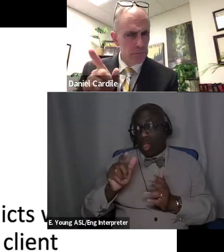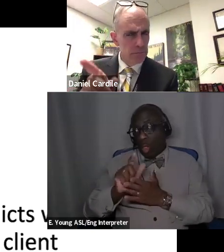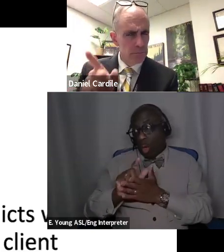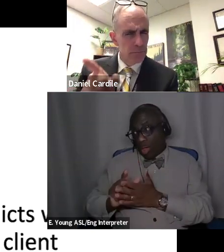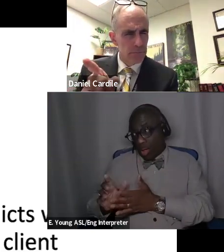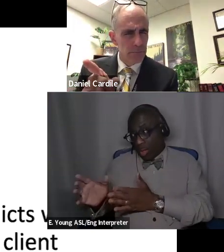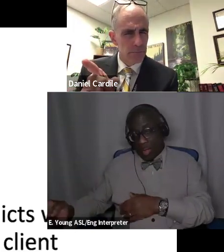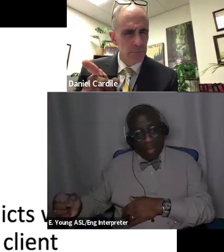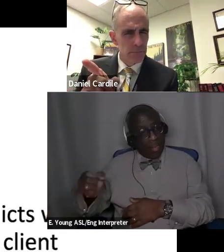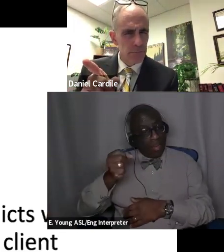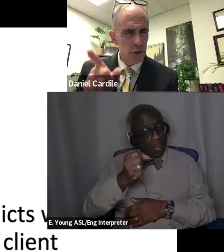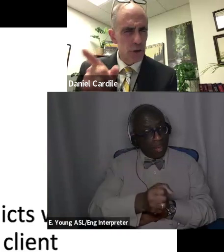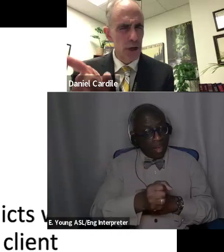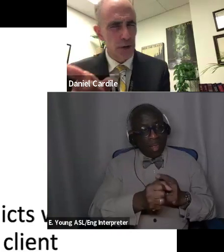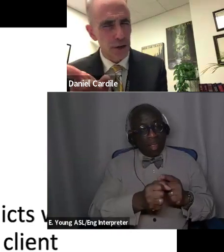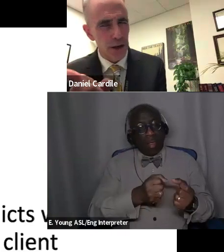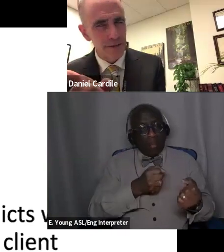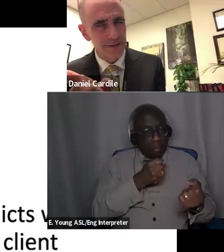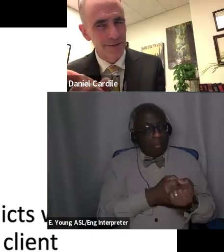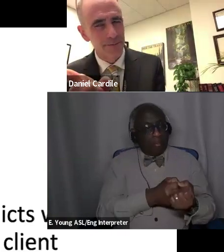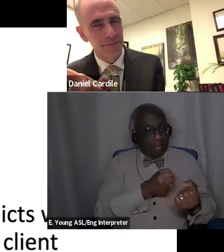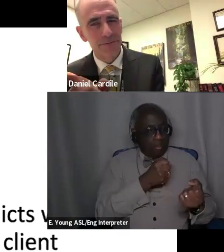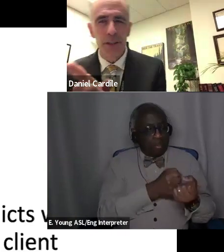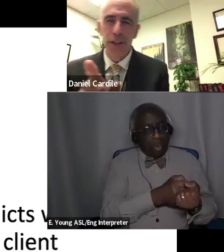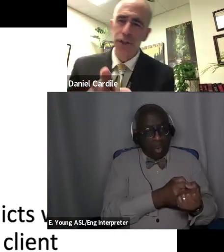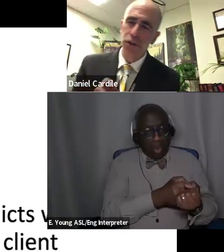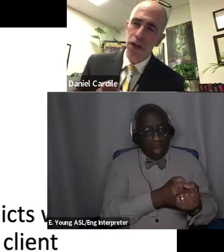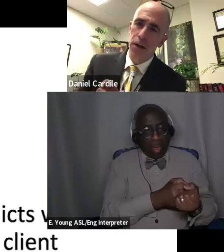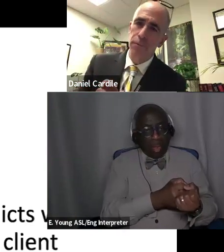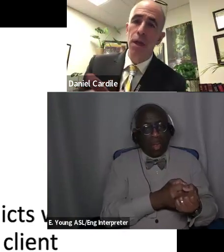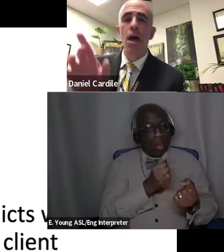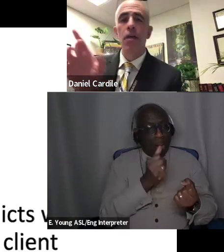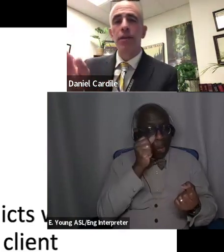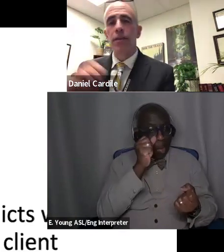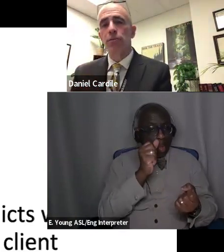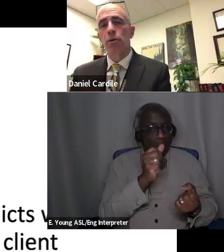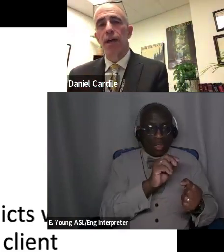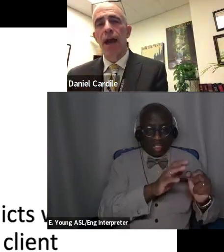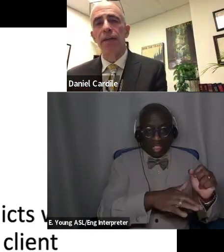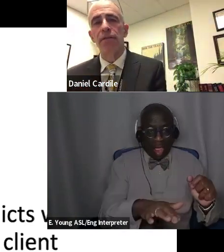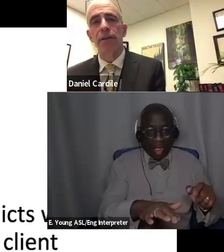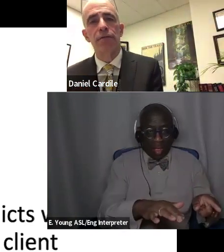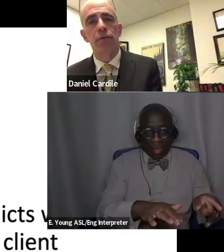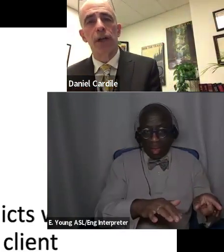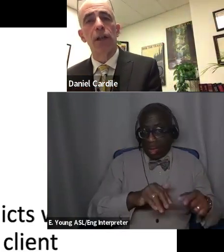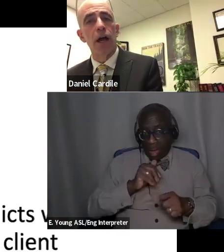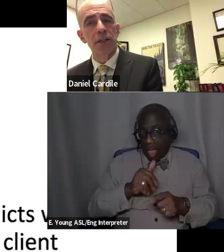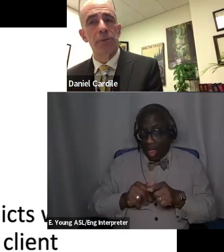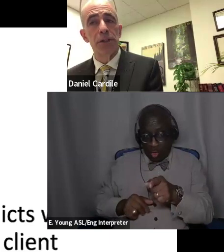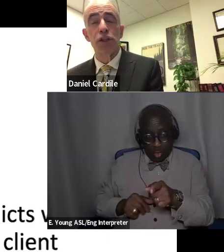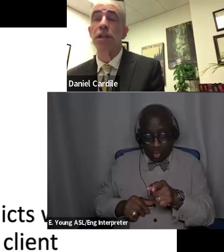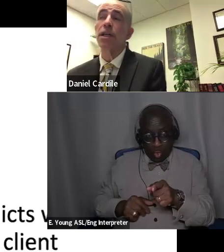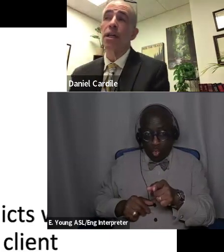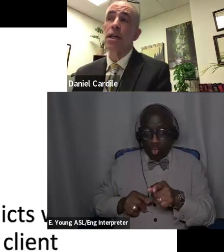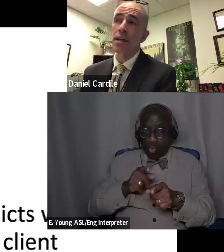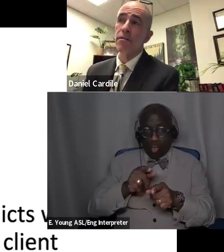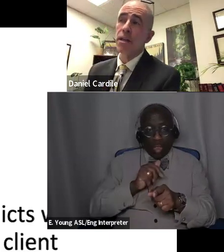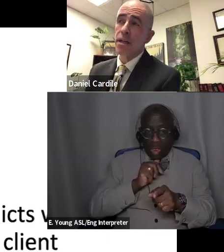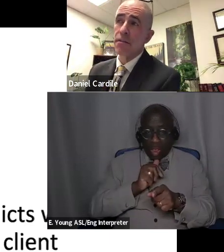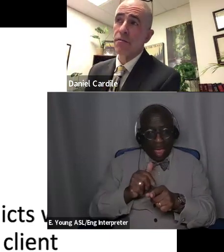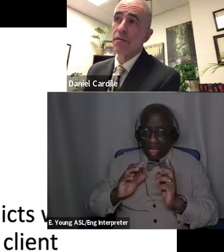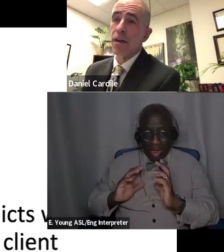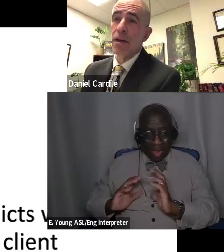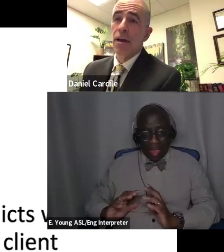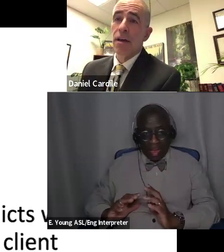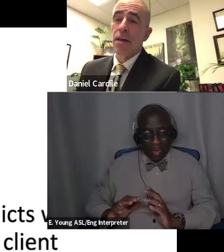child, because you're not the client. It's your child. They're supposed to advocate for the client's position,